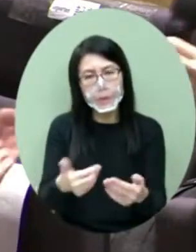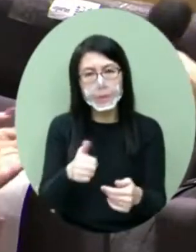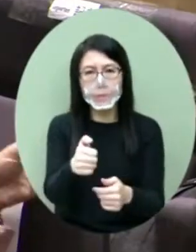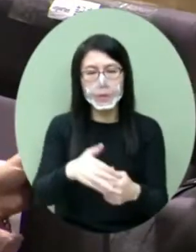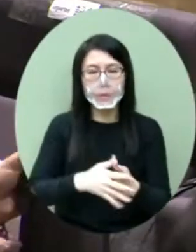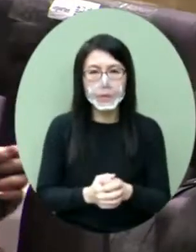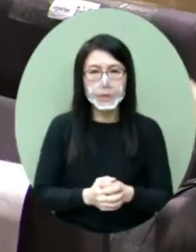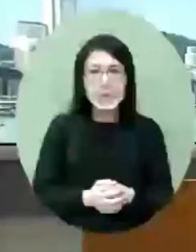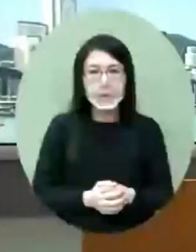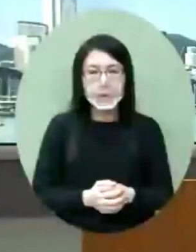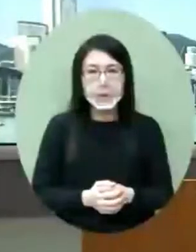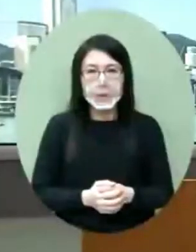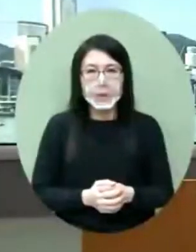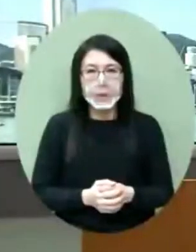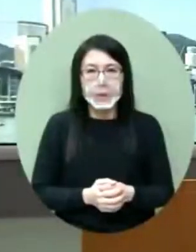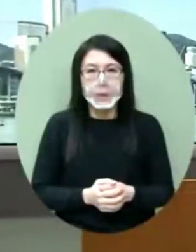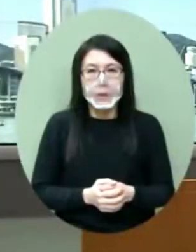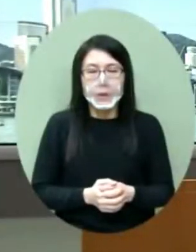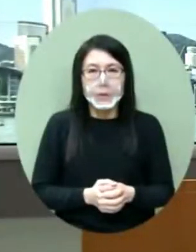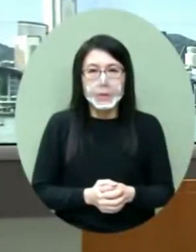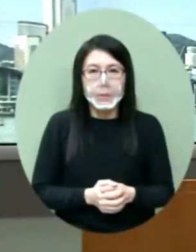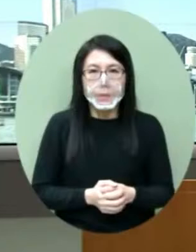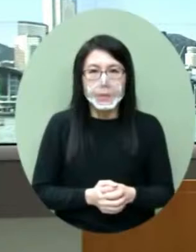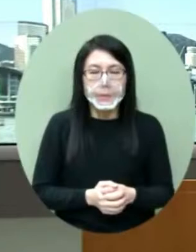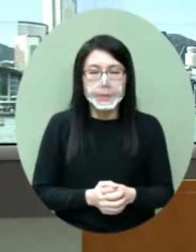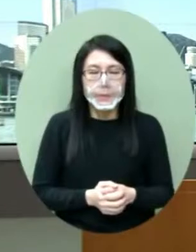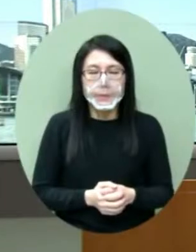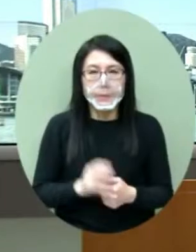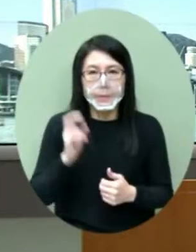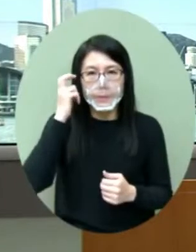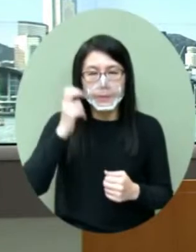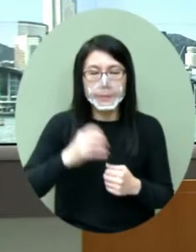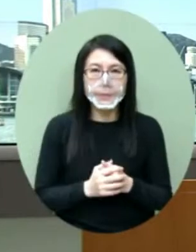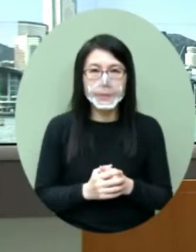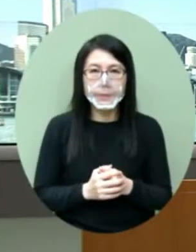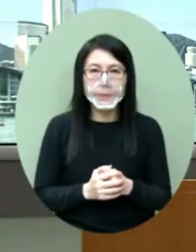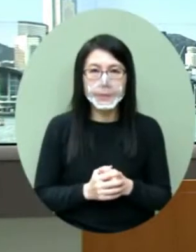what kind of treatment might be beneficial to them?